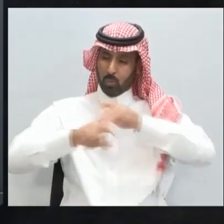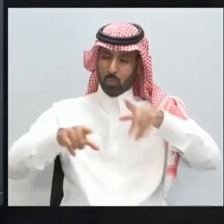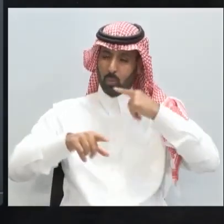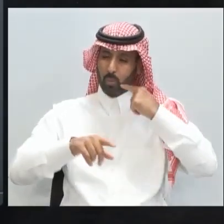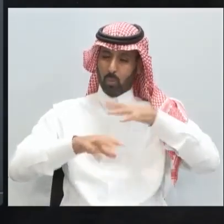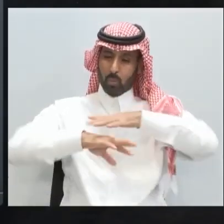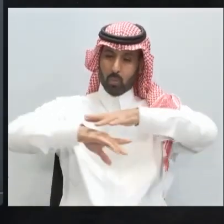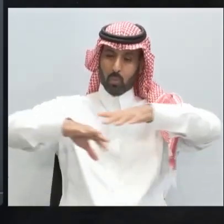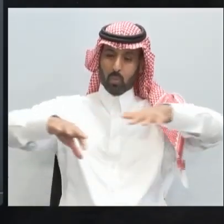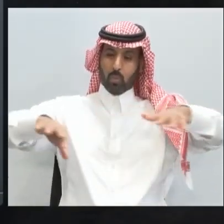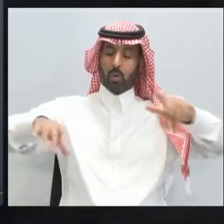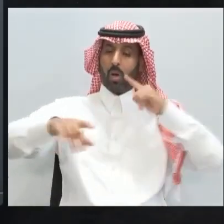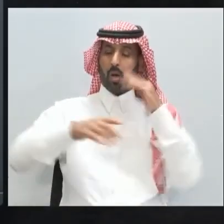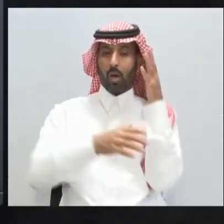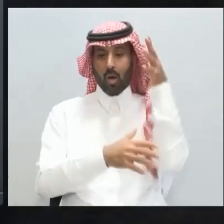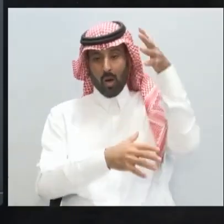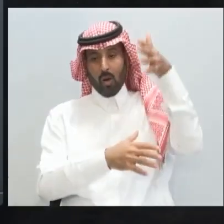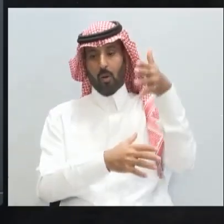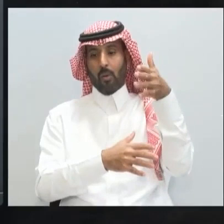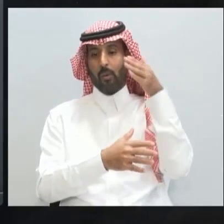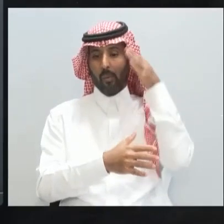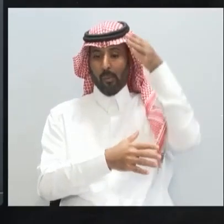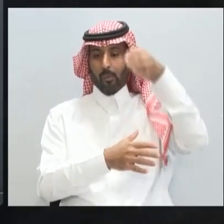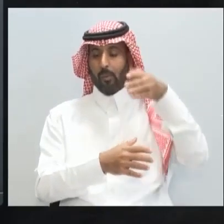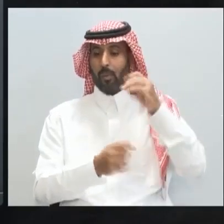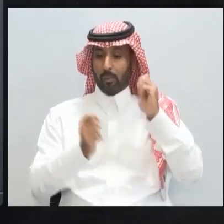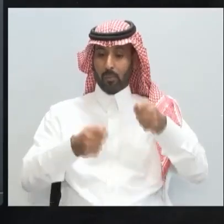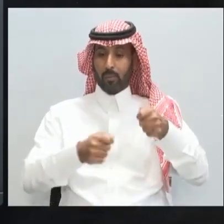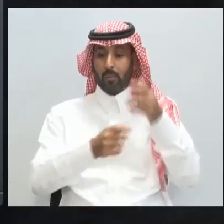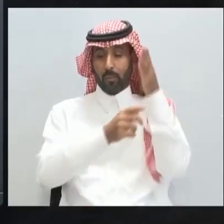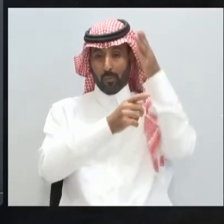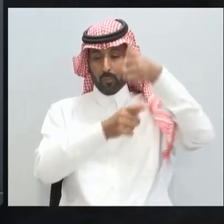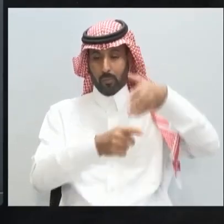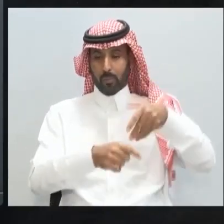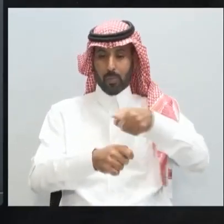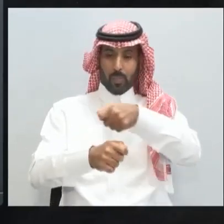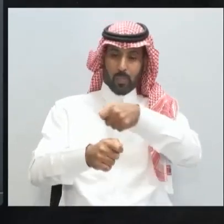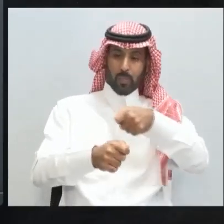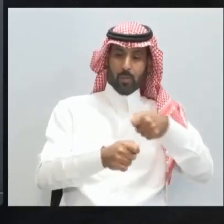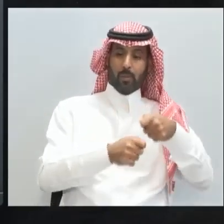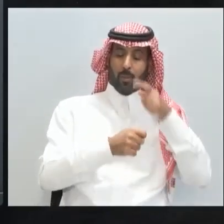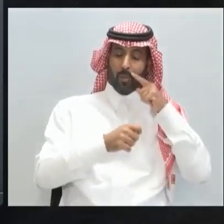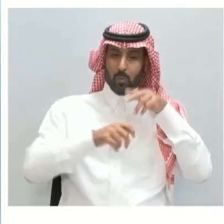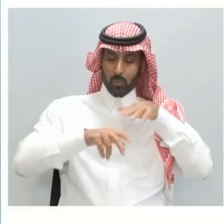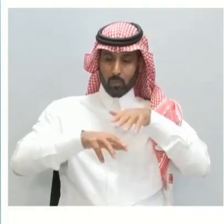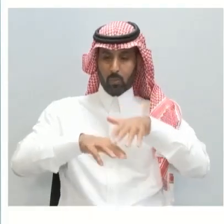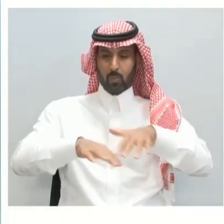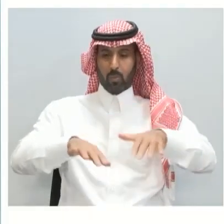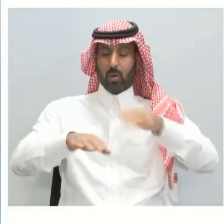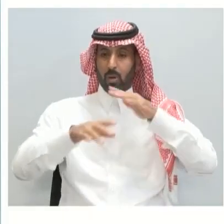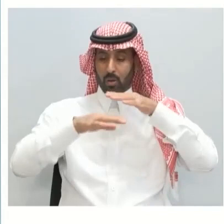and camels and their shepherd, who is leading them through the desert.